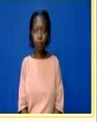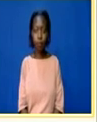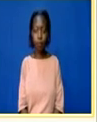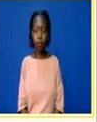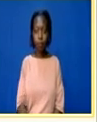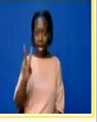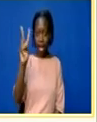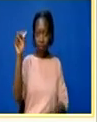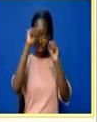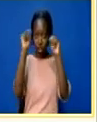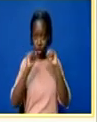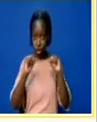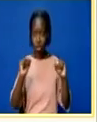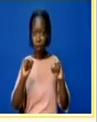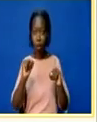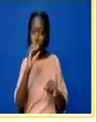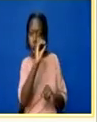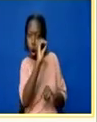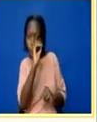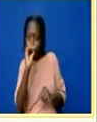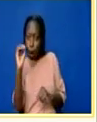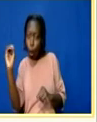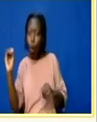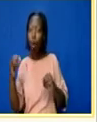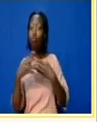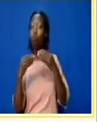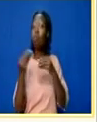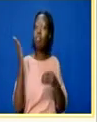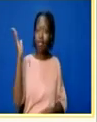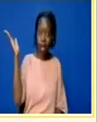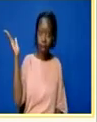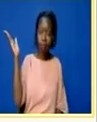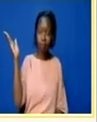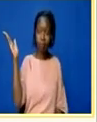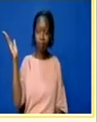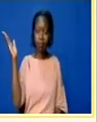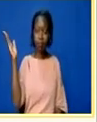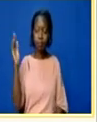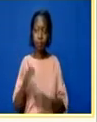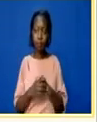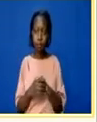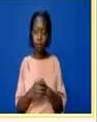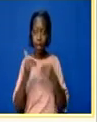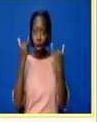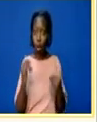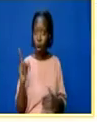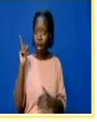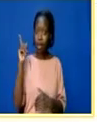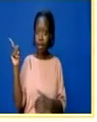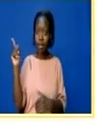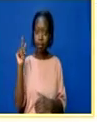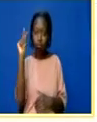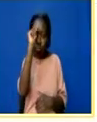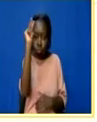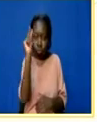Mm. A V-shaped channel is going to be formed. Yes. These shallow channels mm-hmm. for the real